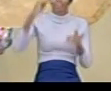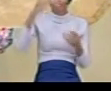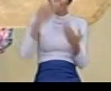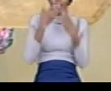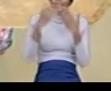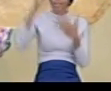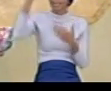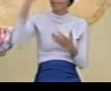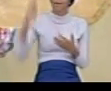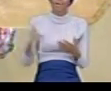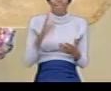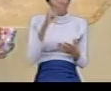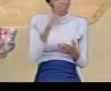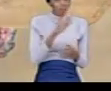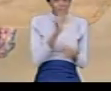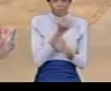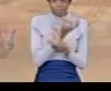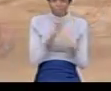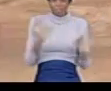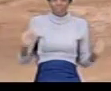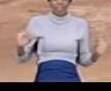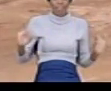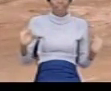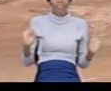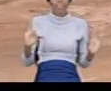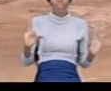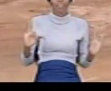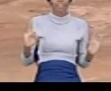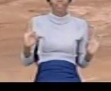God. Thank God I'm free.